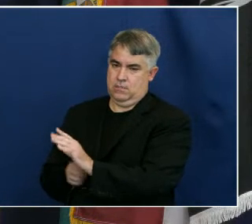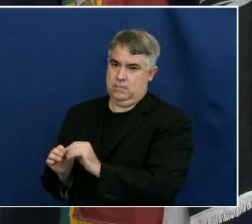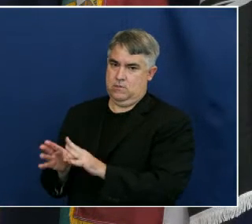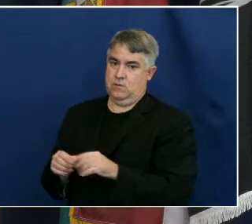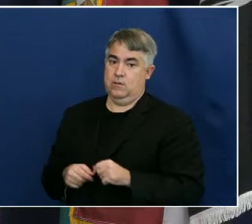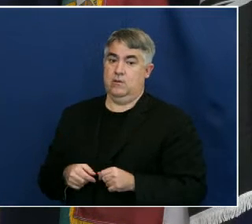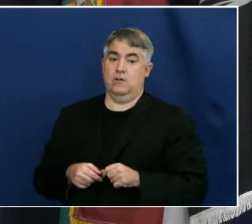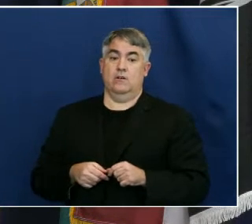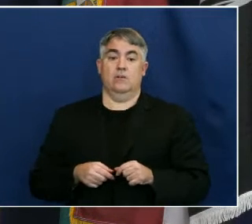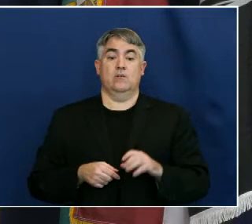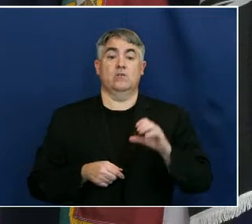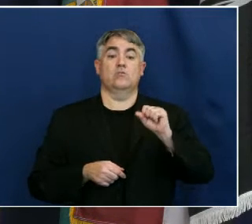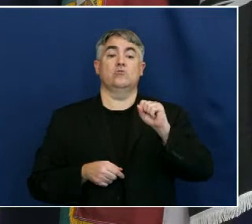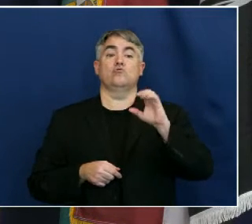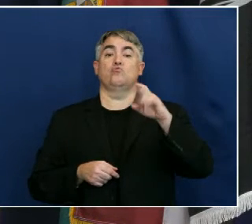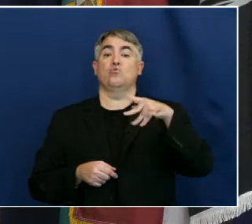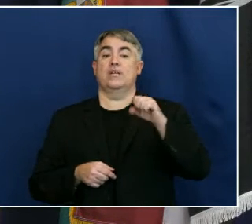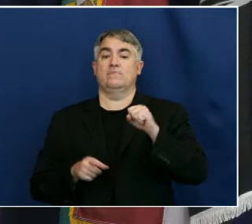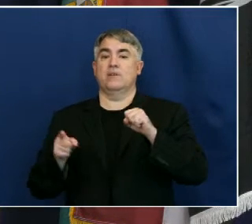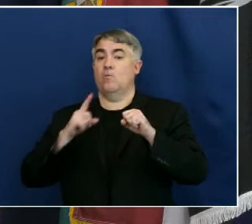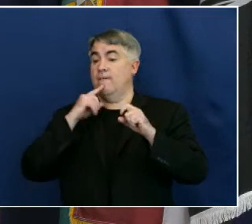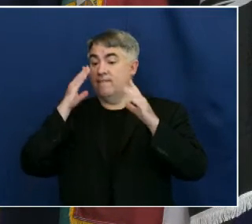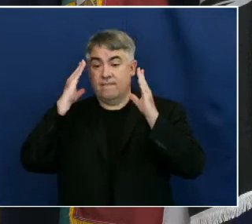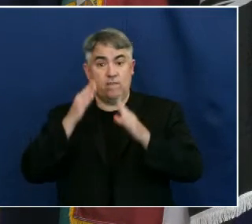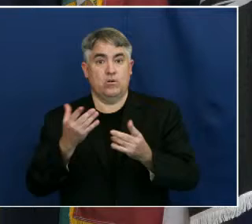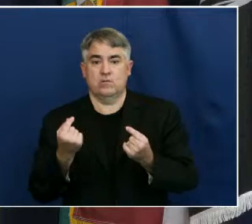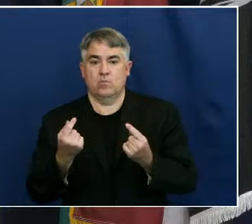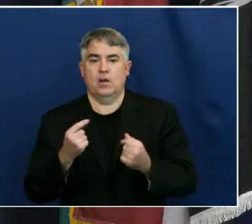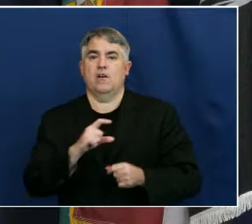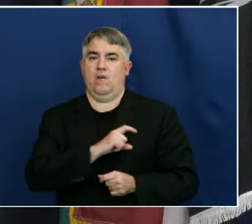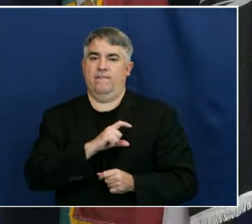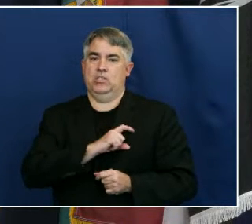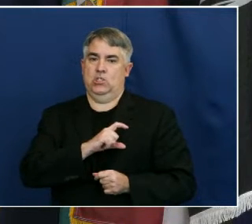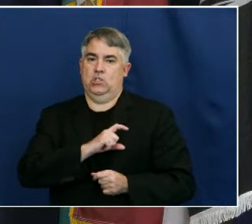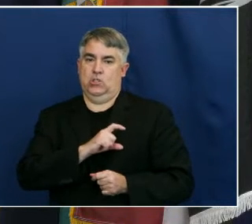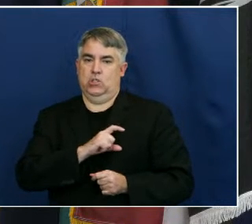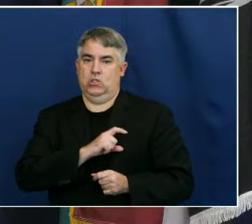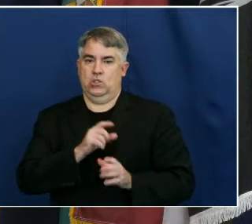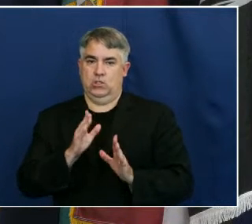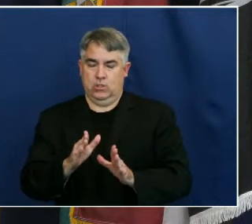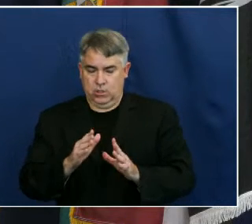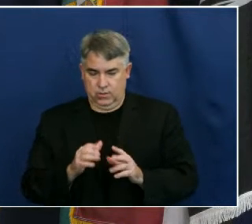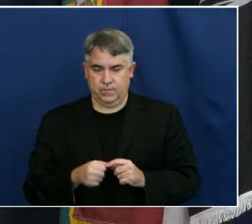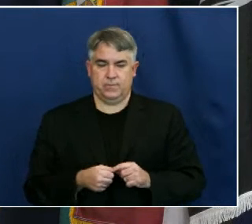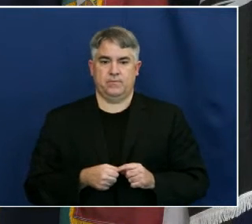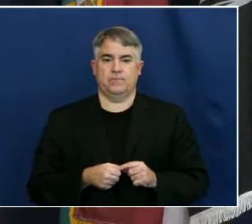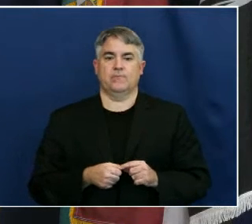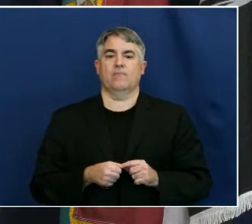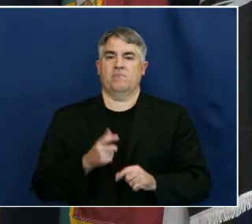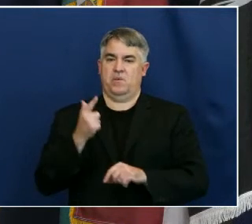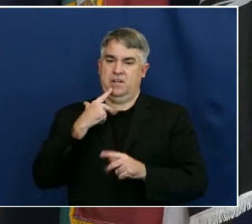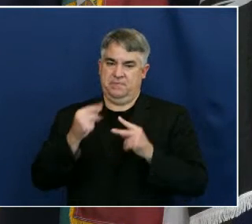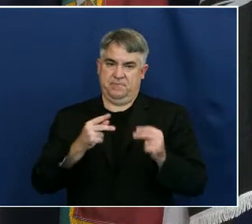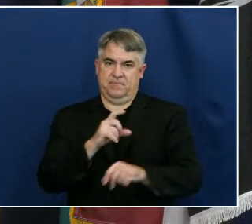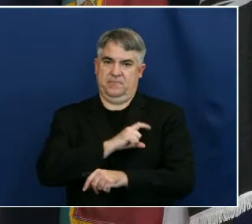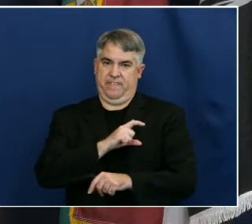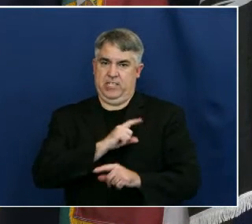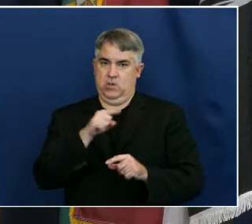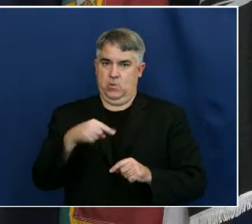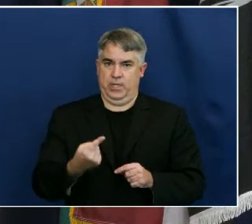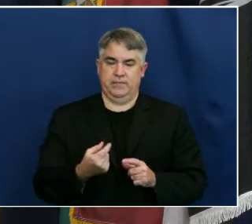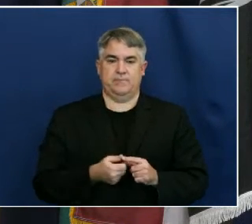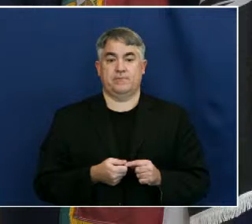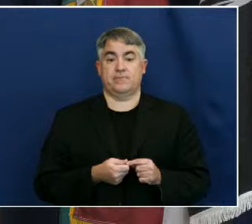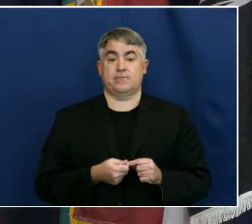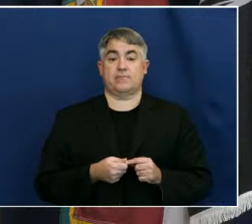helping with law enforcement and getting those law enforcement in and getting those done. But all of those folks can go. And then